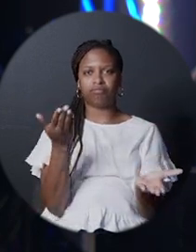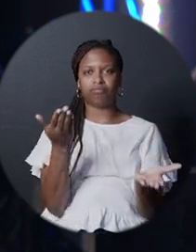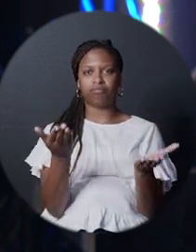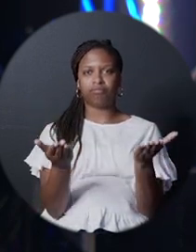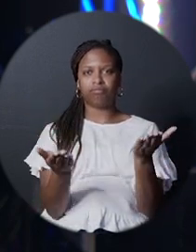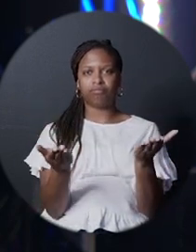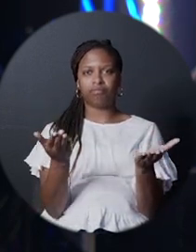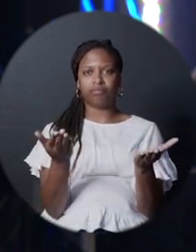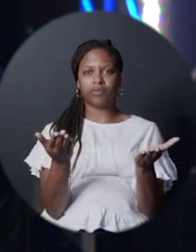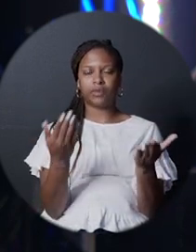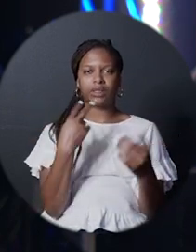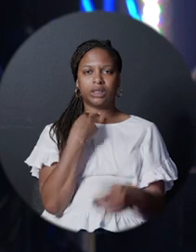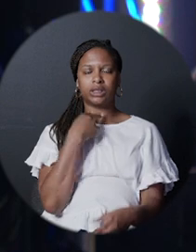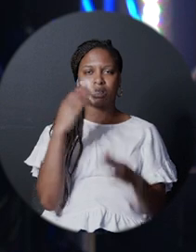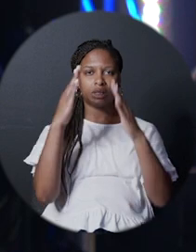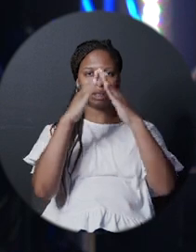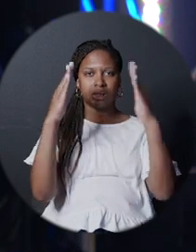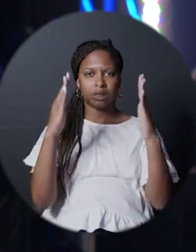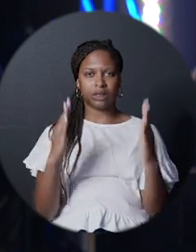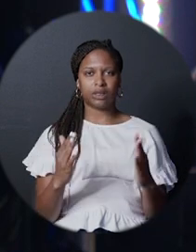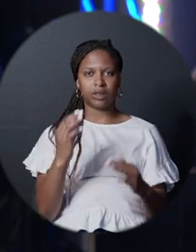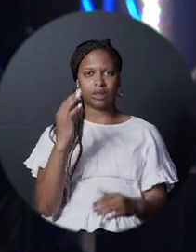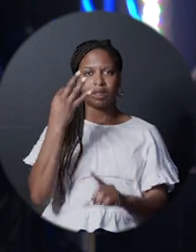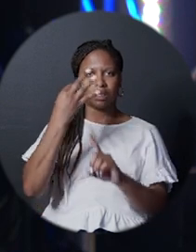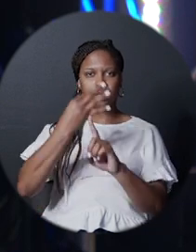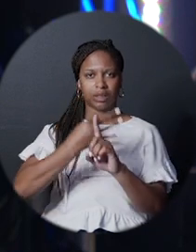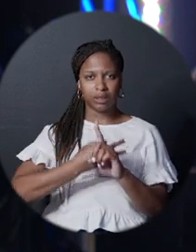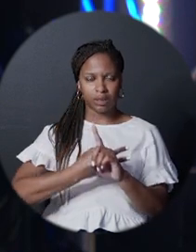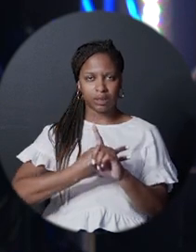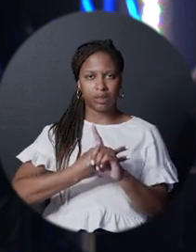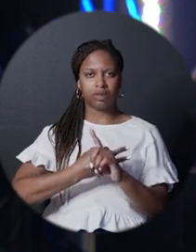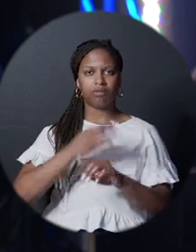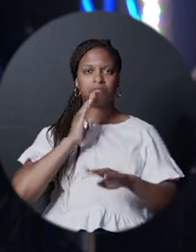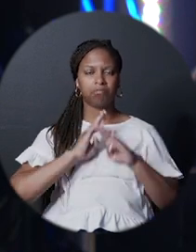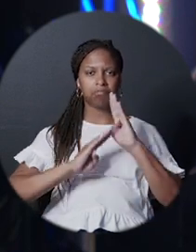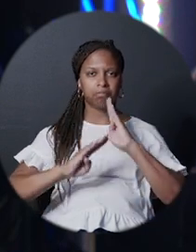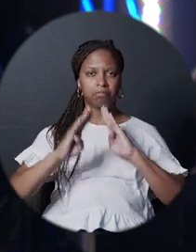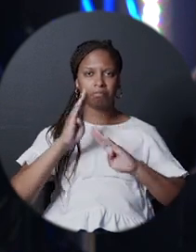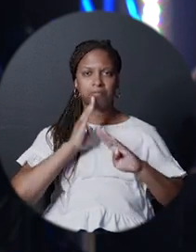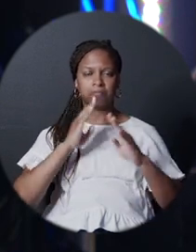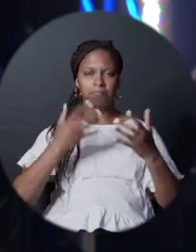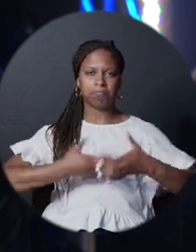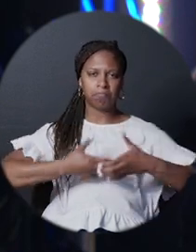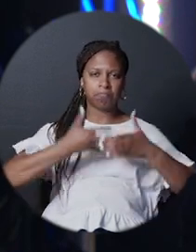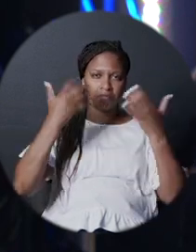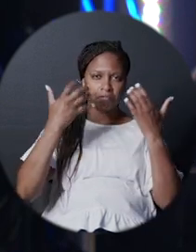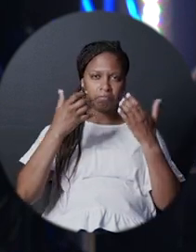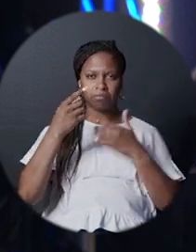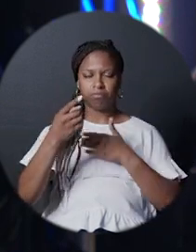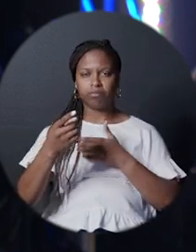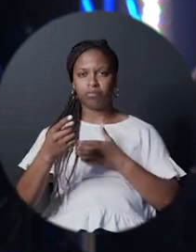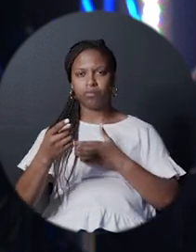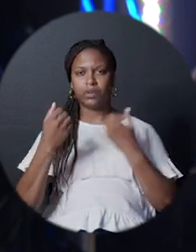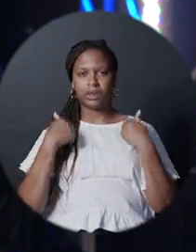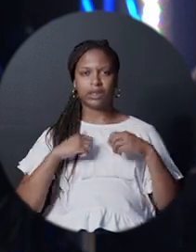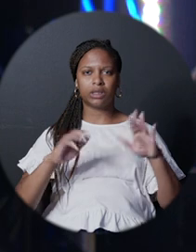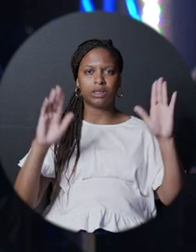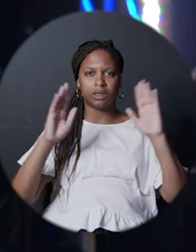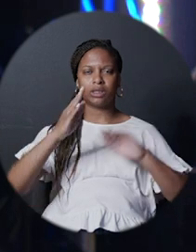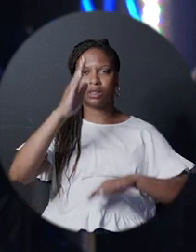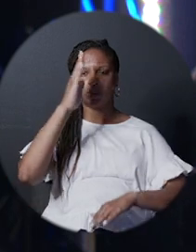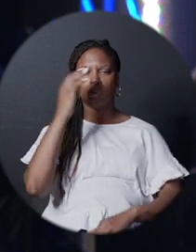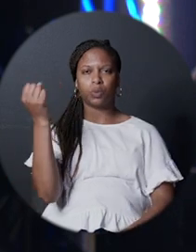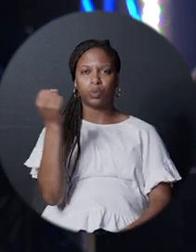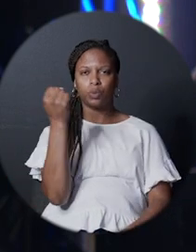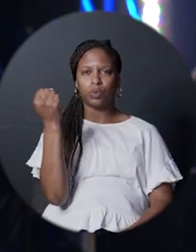balance this thing out for you. You've been stuck in the house for 9 months. You have been frustrated. You are angry. You